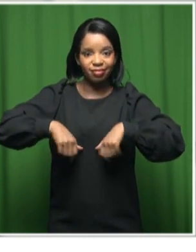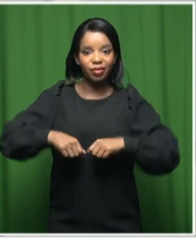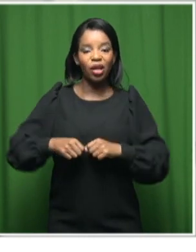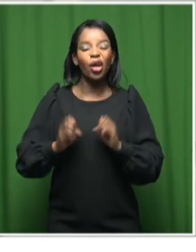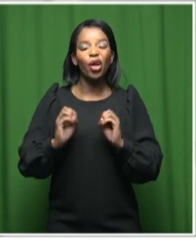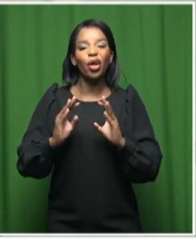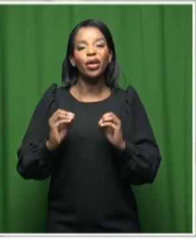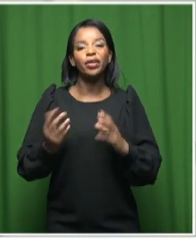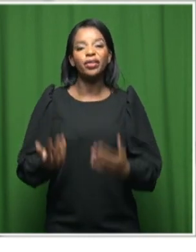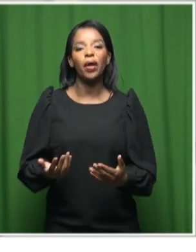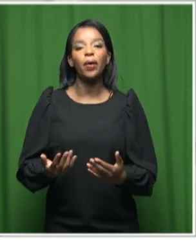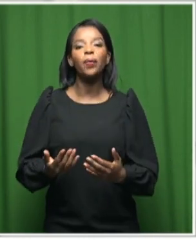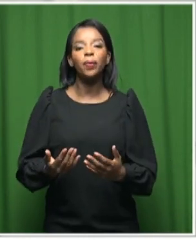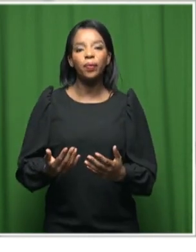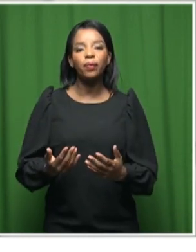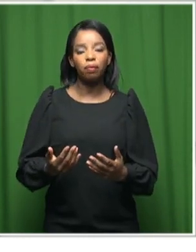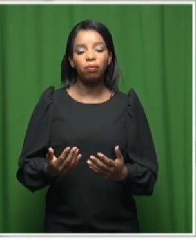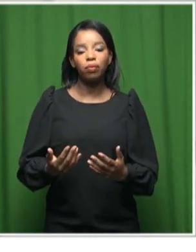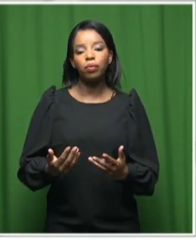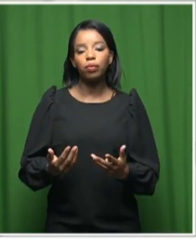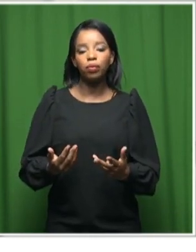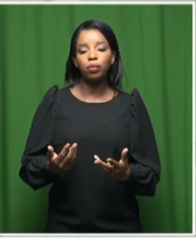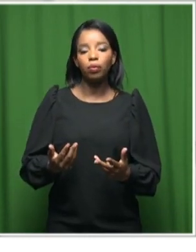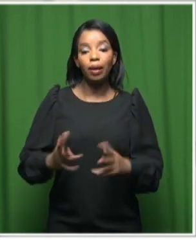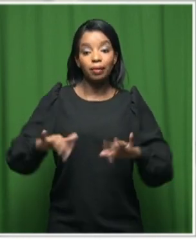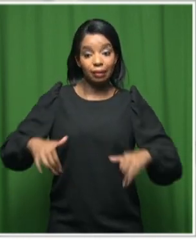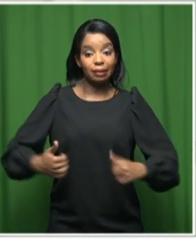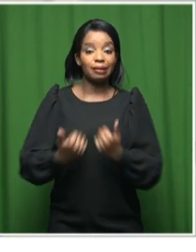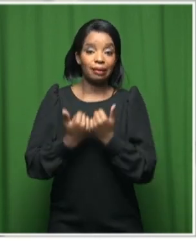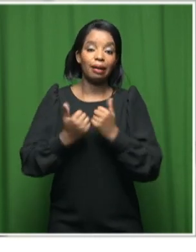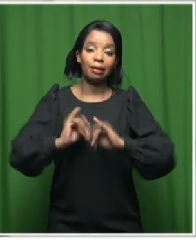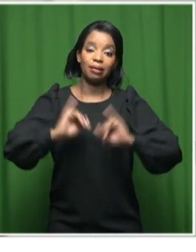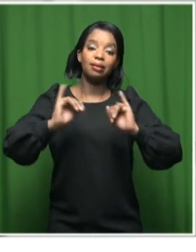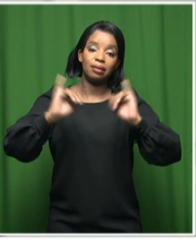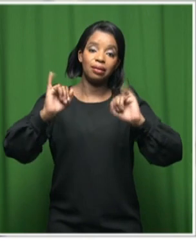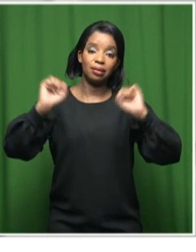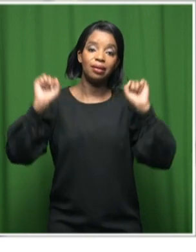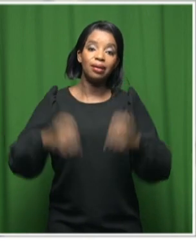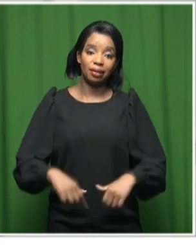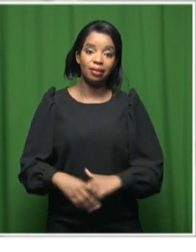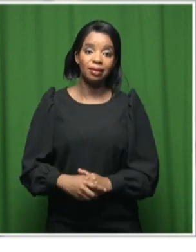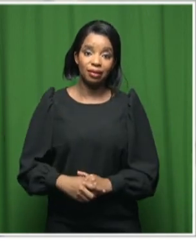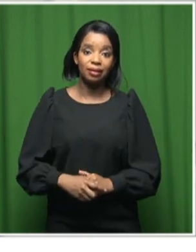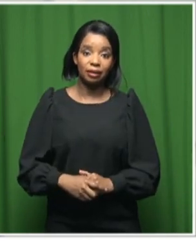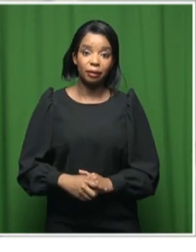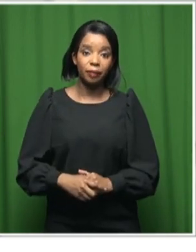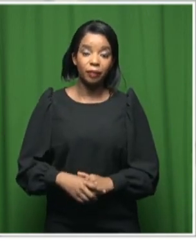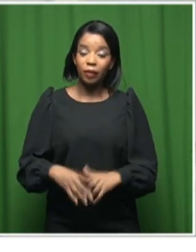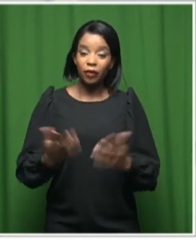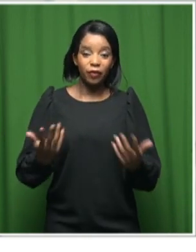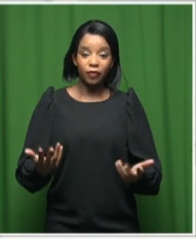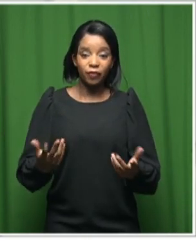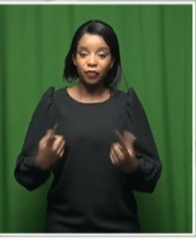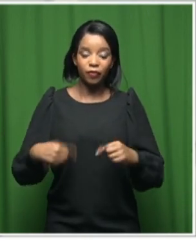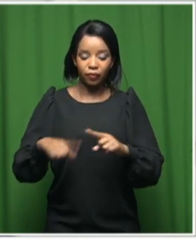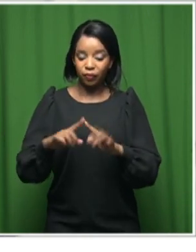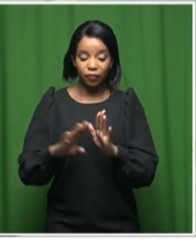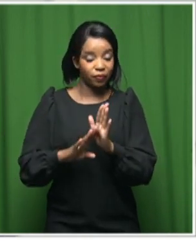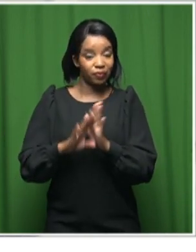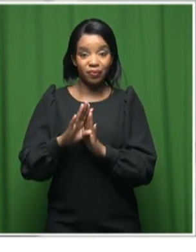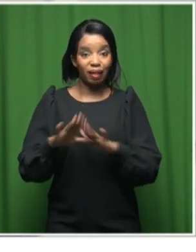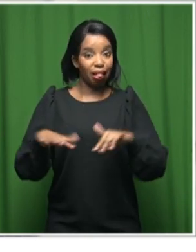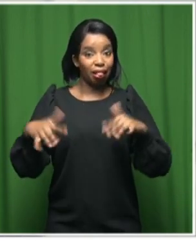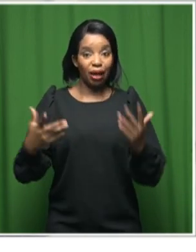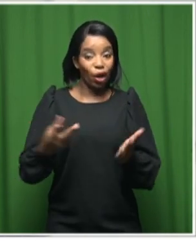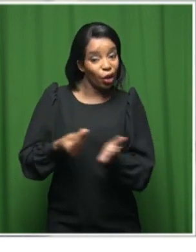we are in a bit of a challenging situation. if we don't improve on efficiencies in the economy, even